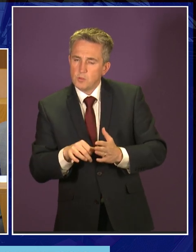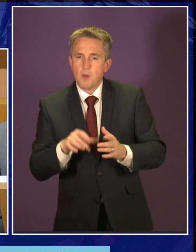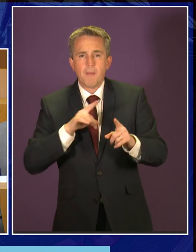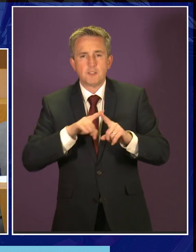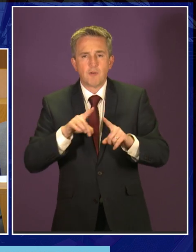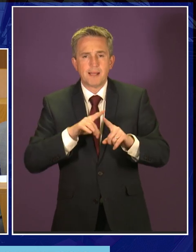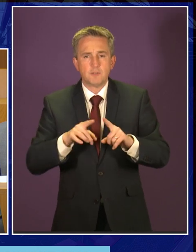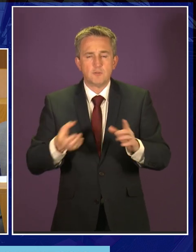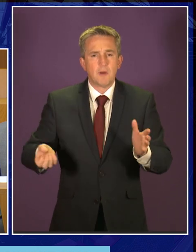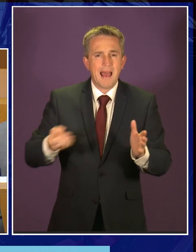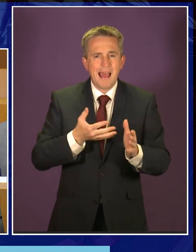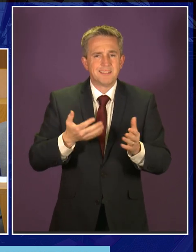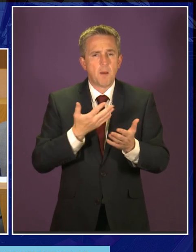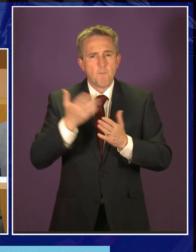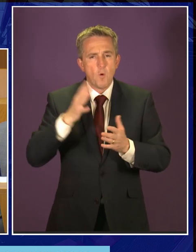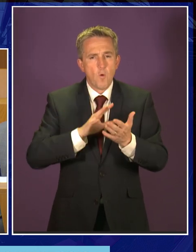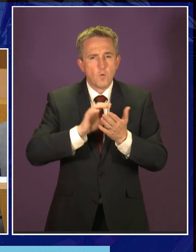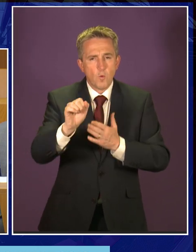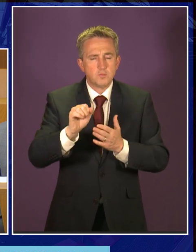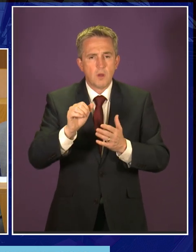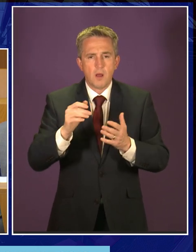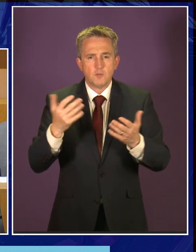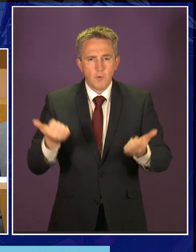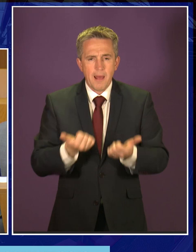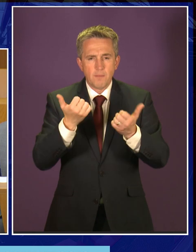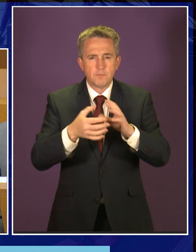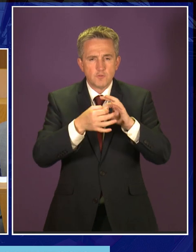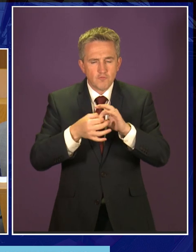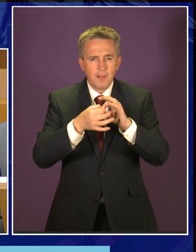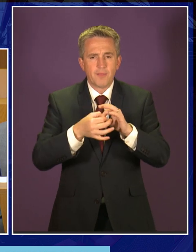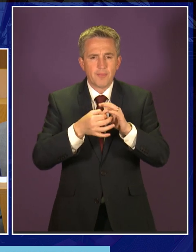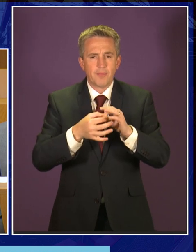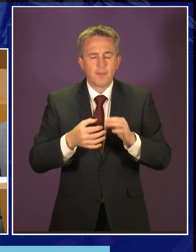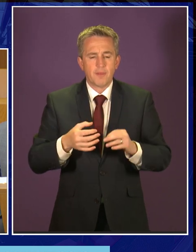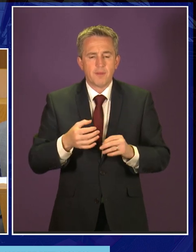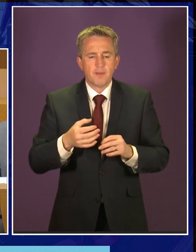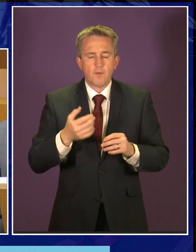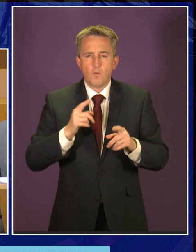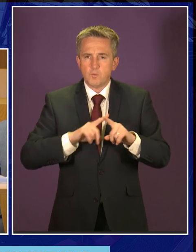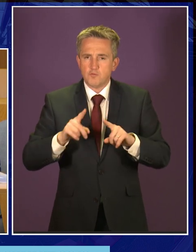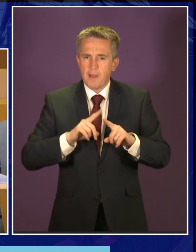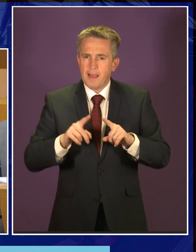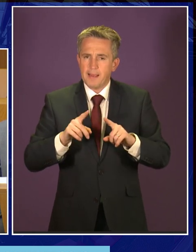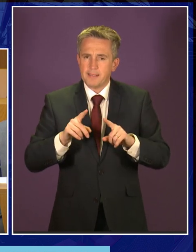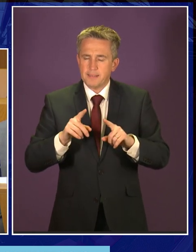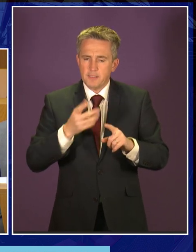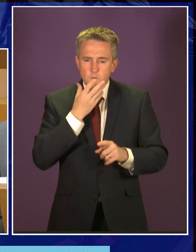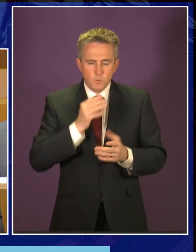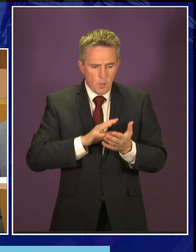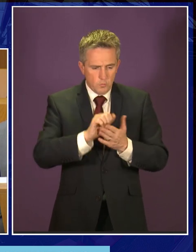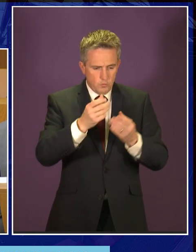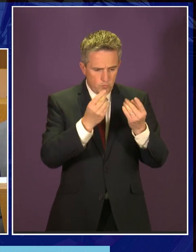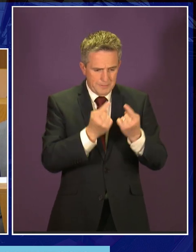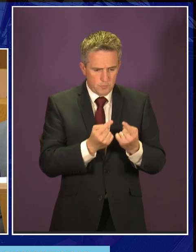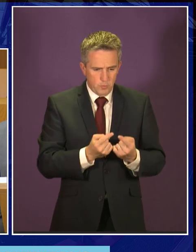social creativity, the final value. We will strengthen the capacity to concentrate cultural resources by